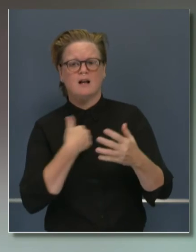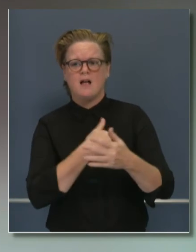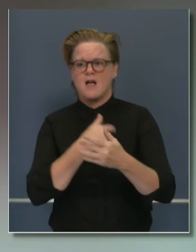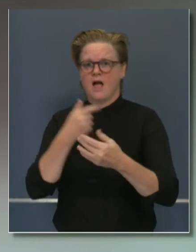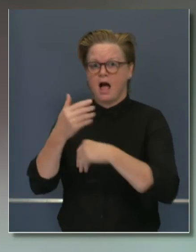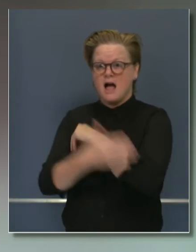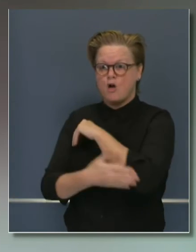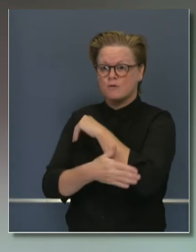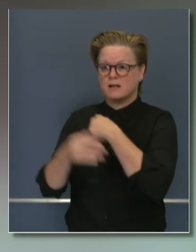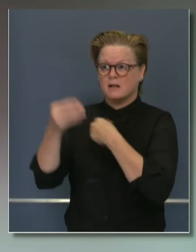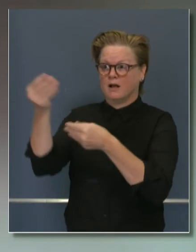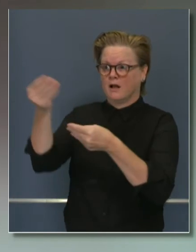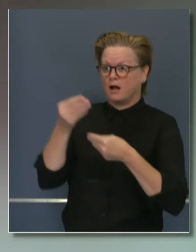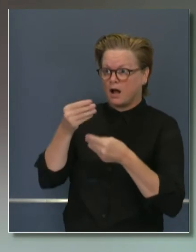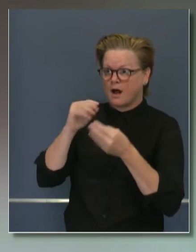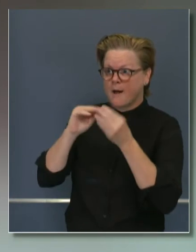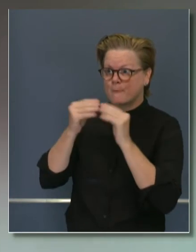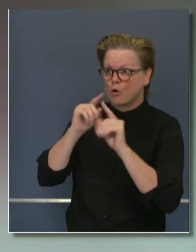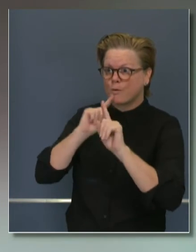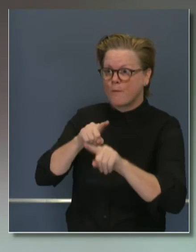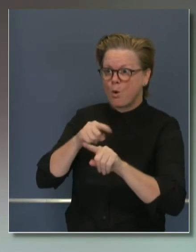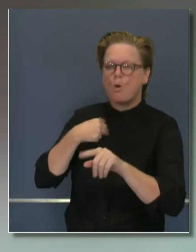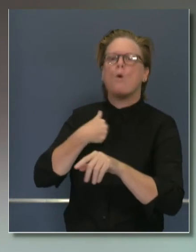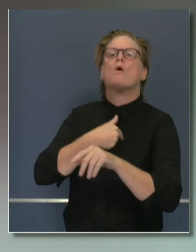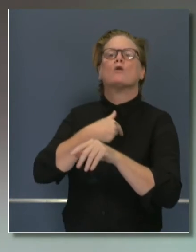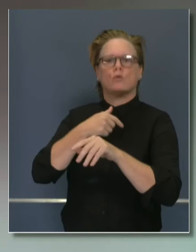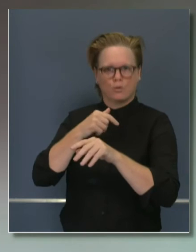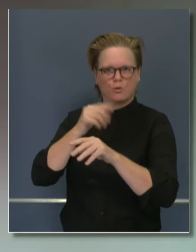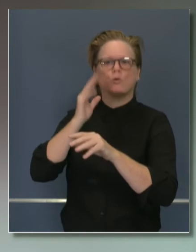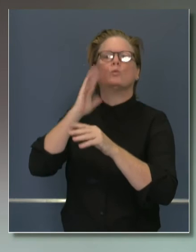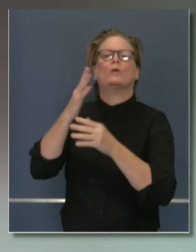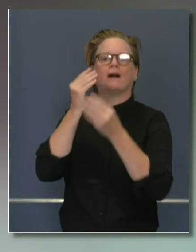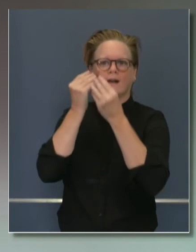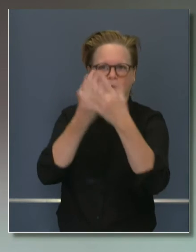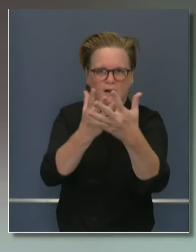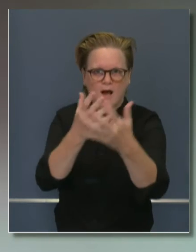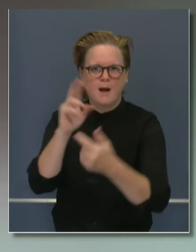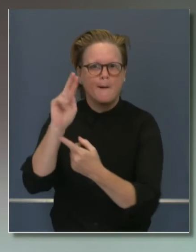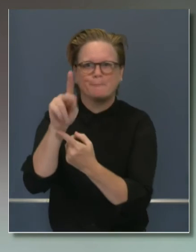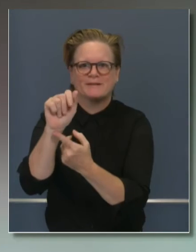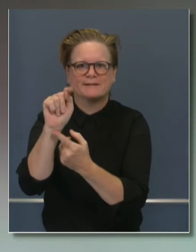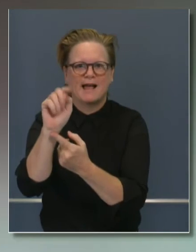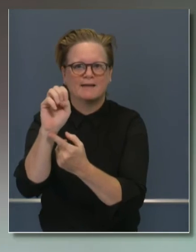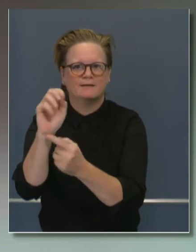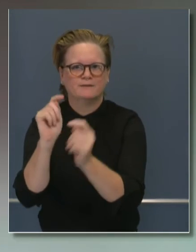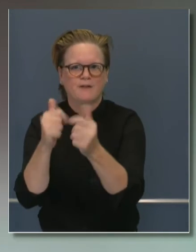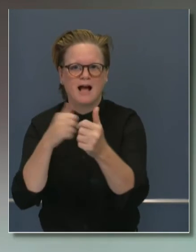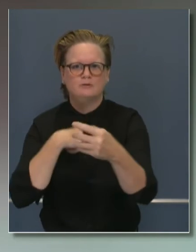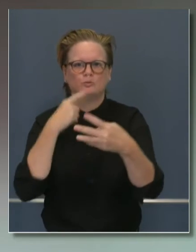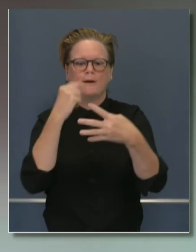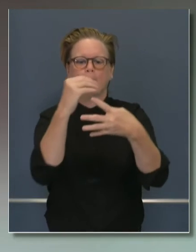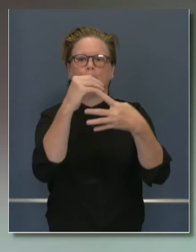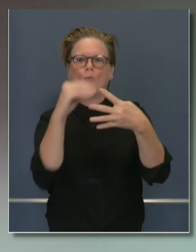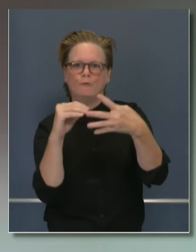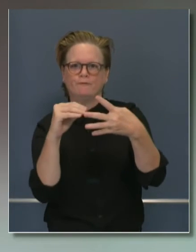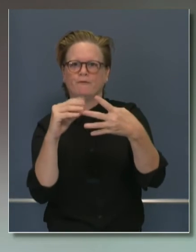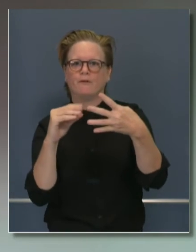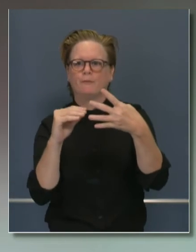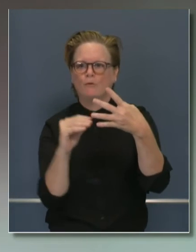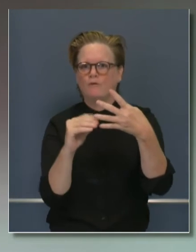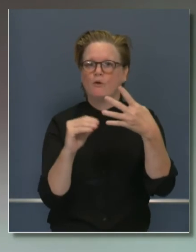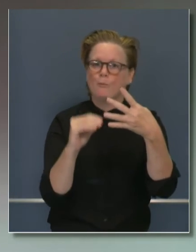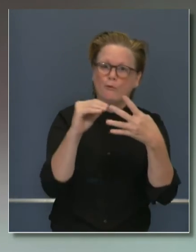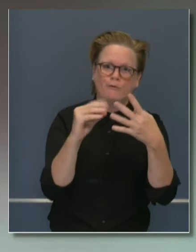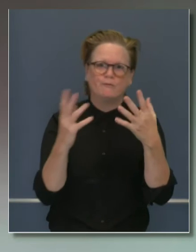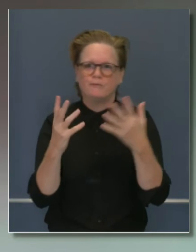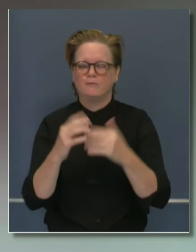on the surge in those areas. Tomorrow, we anticipate that there will be some tier movement, handful of counties likely moving